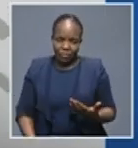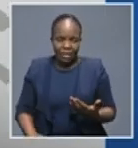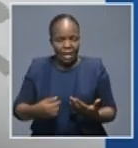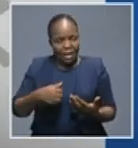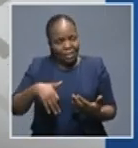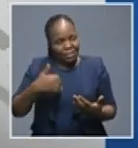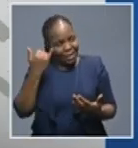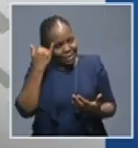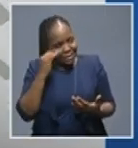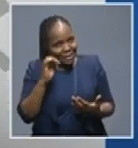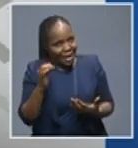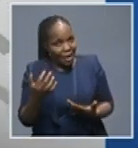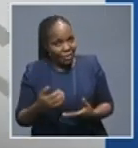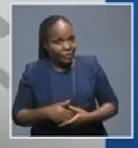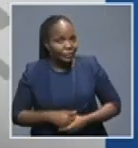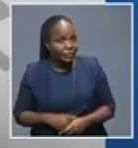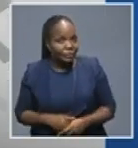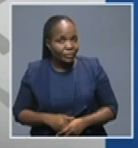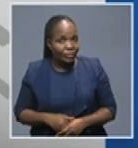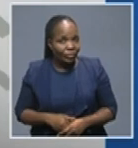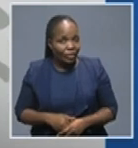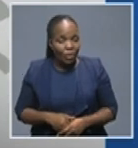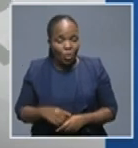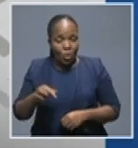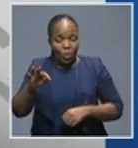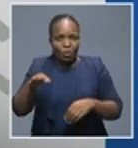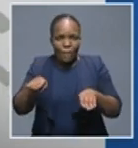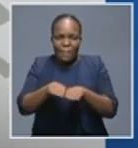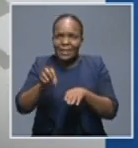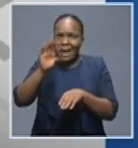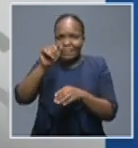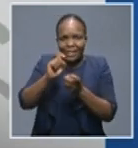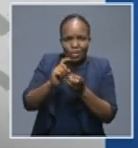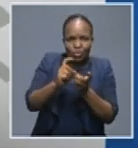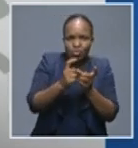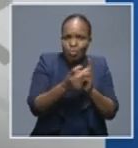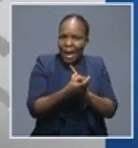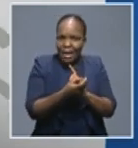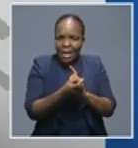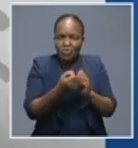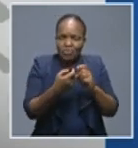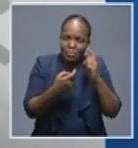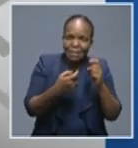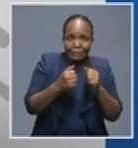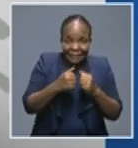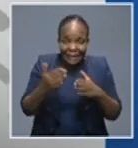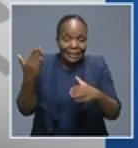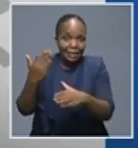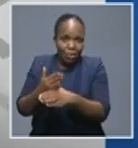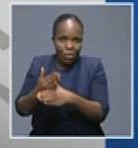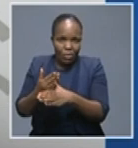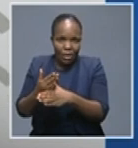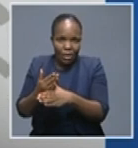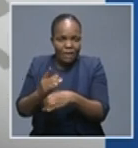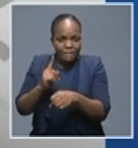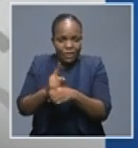that what it will take for Africa to move from ambition to action is, first of all, to see